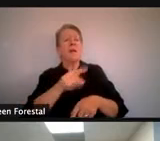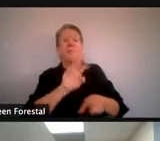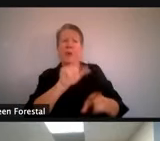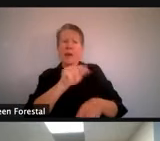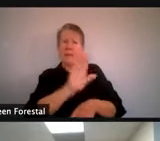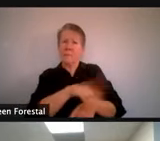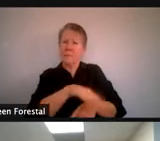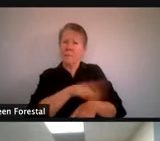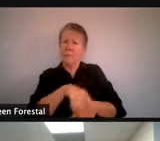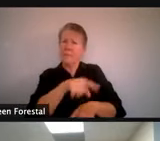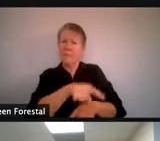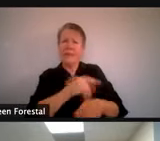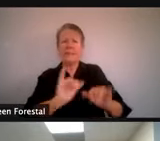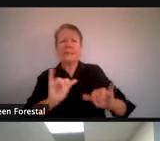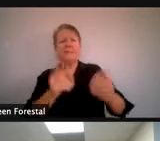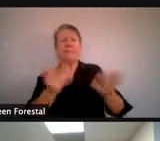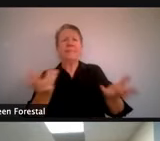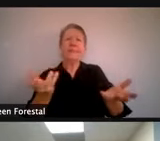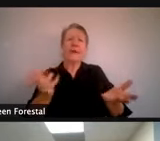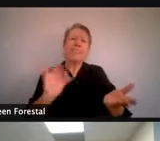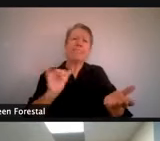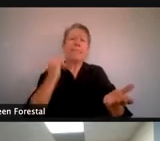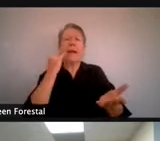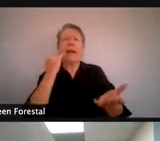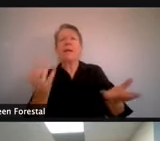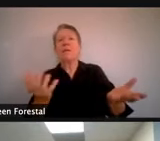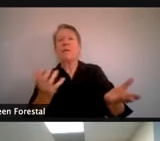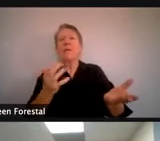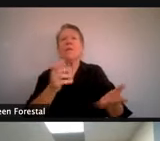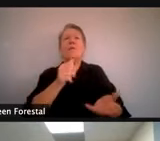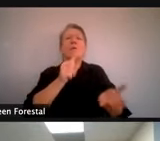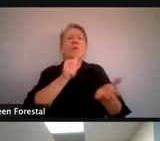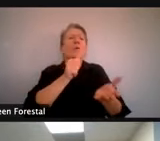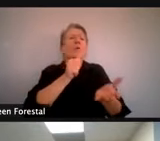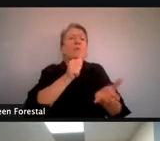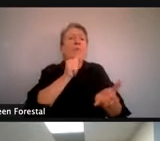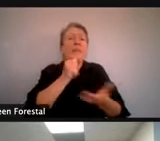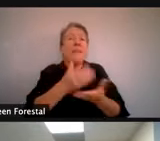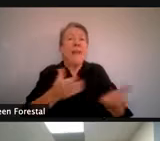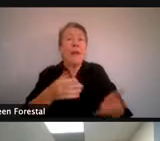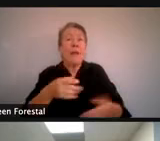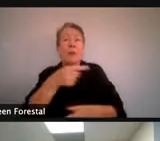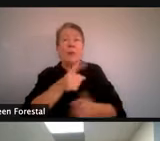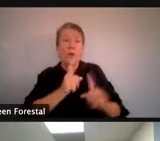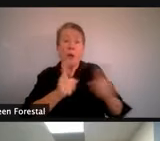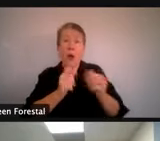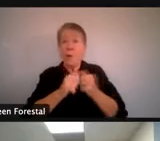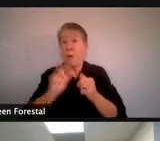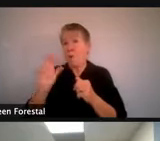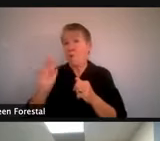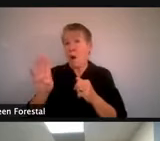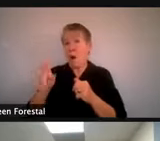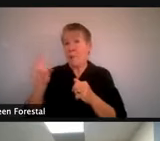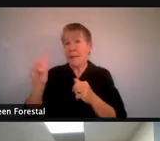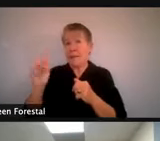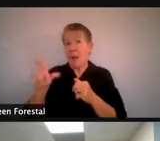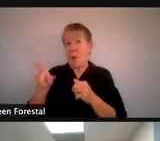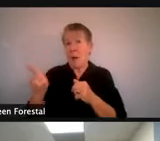to blow up people's privacy here, but when you speak with Rob, would love to get name, rank, and serial number. That will help